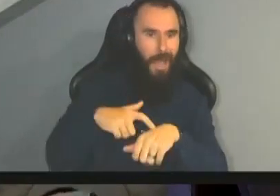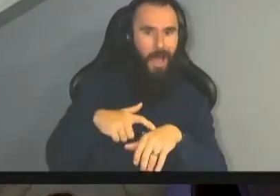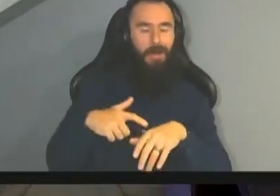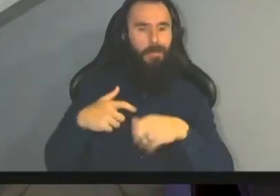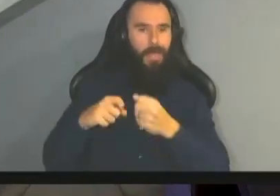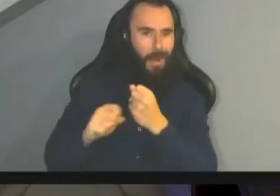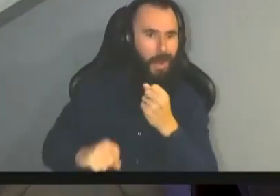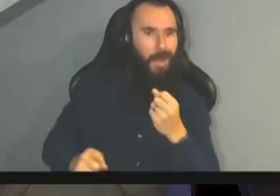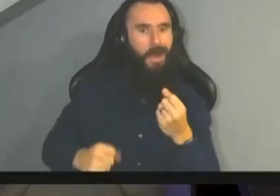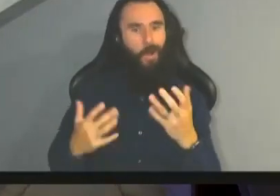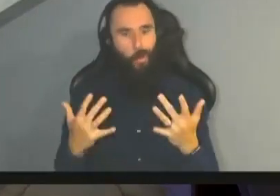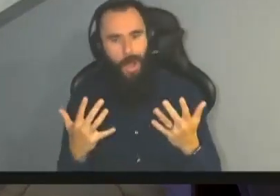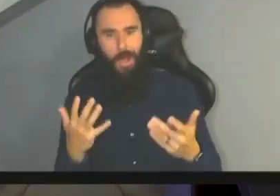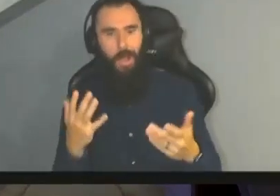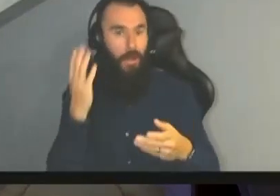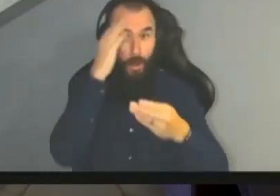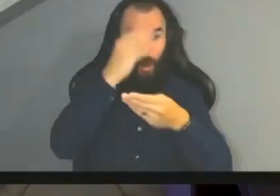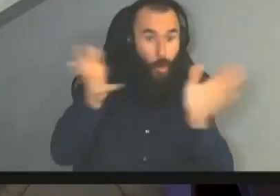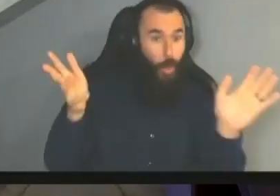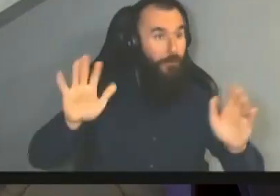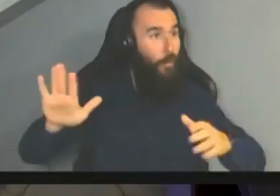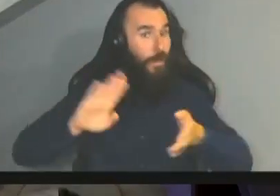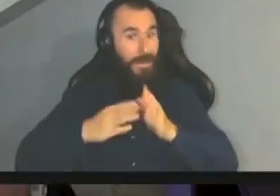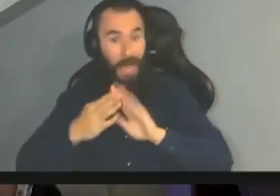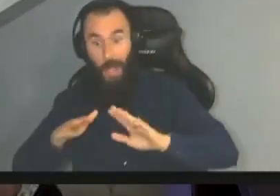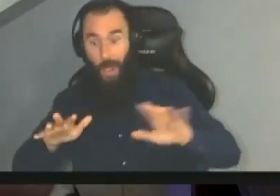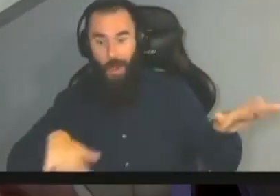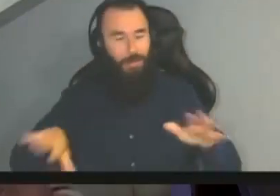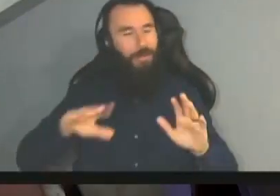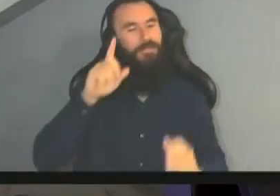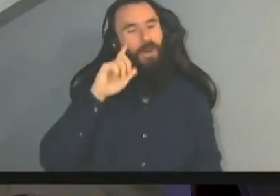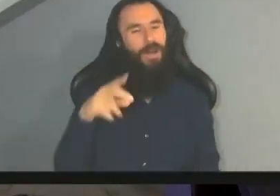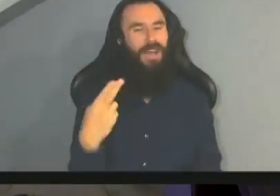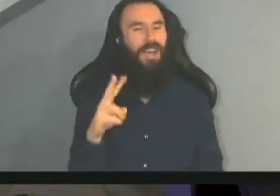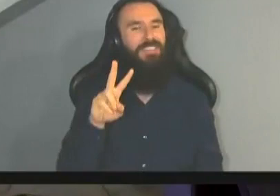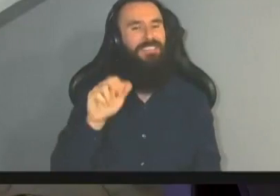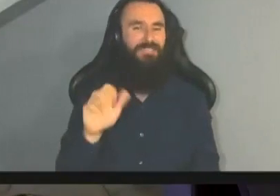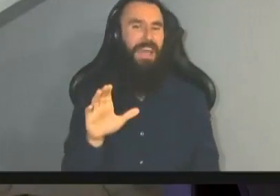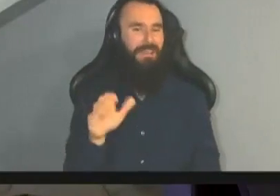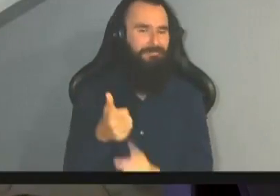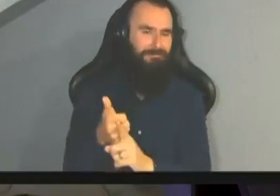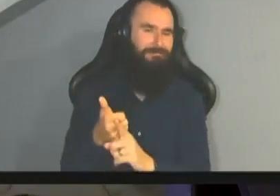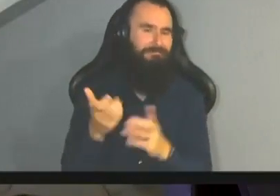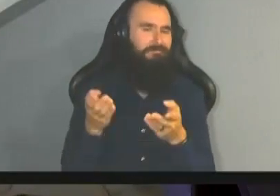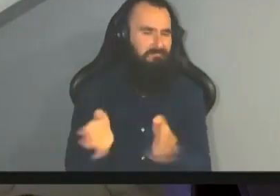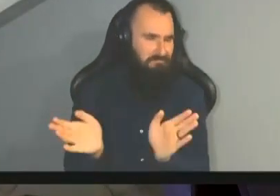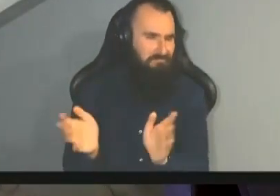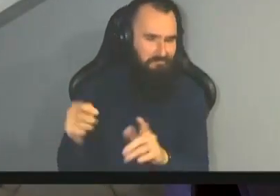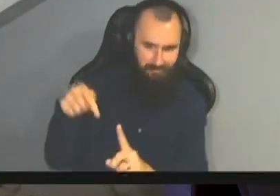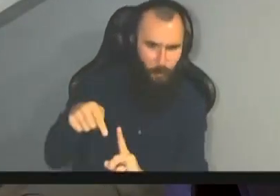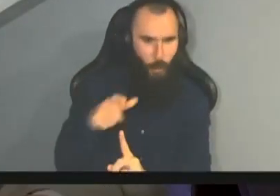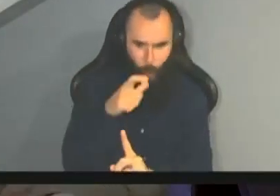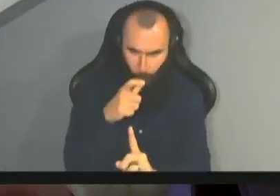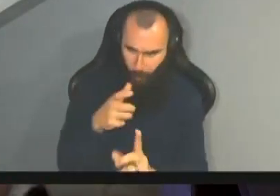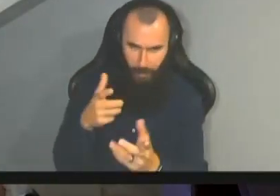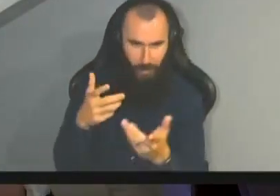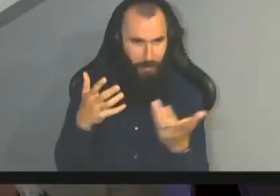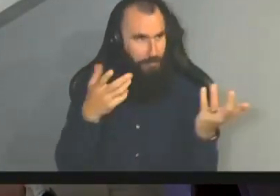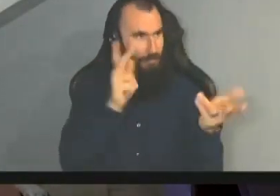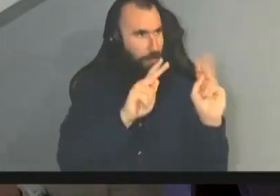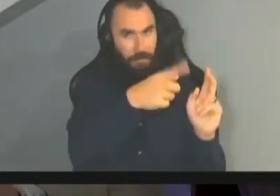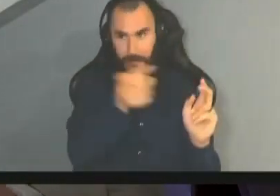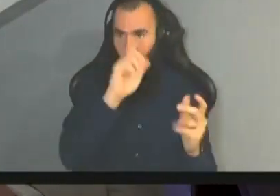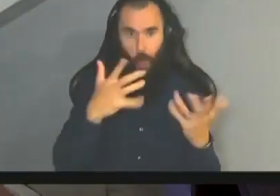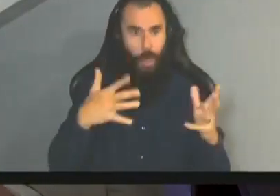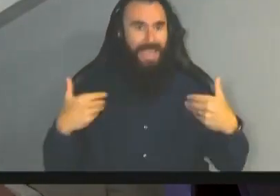and notification to neighbors for HVAC units, HVAC units that might already exist